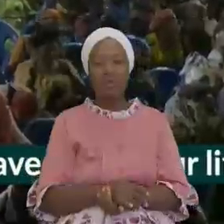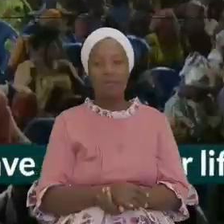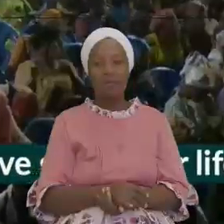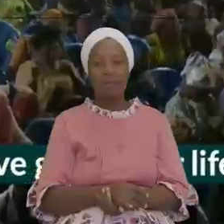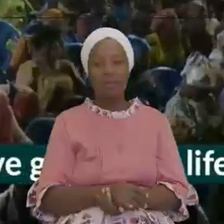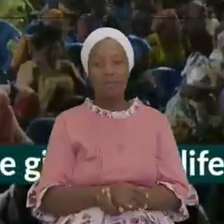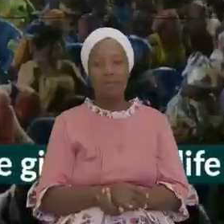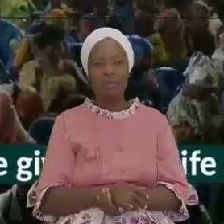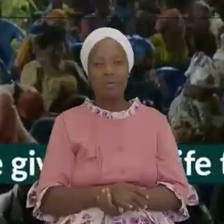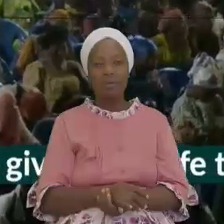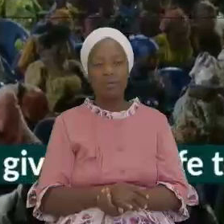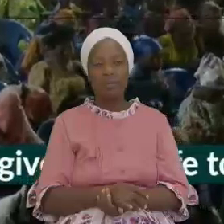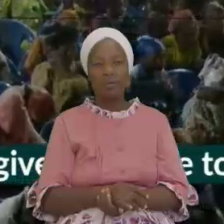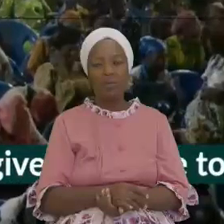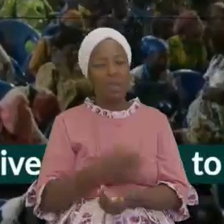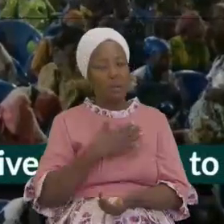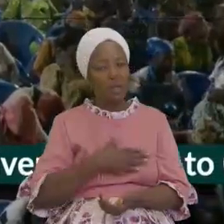Very important.